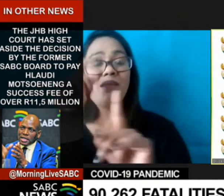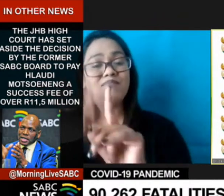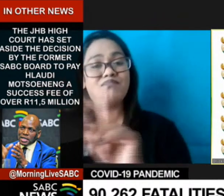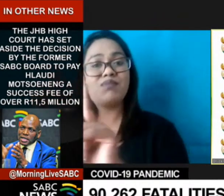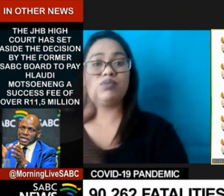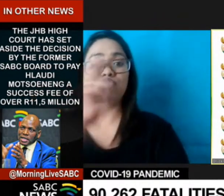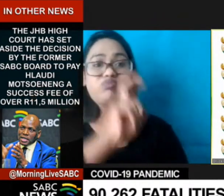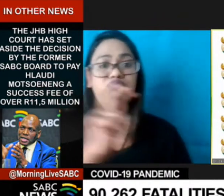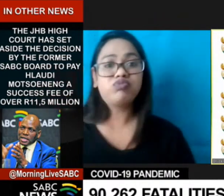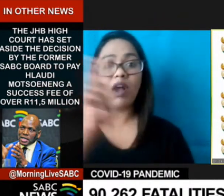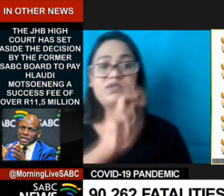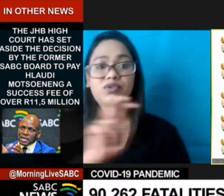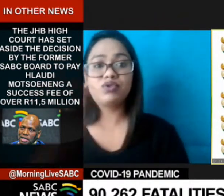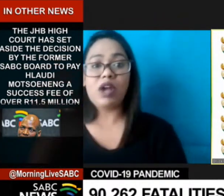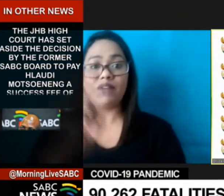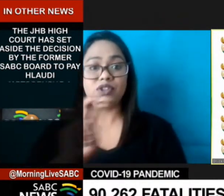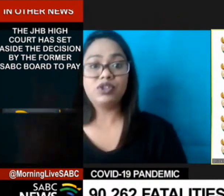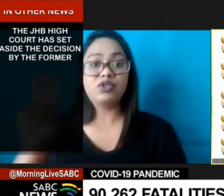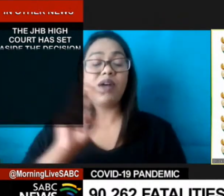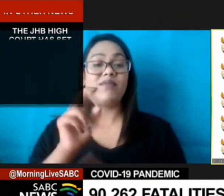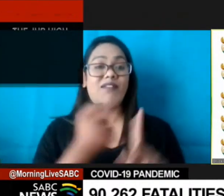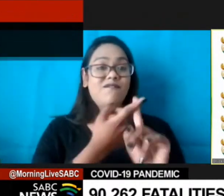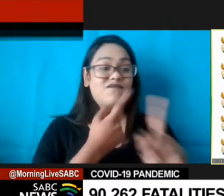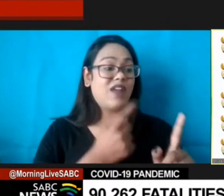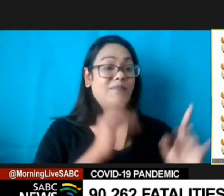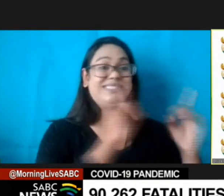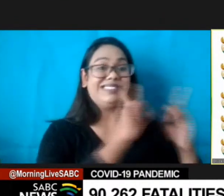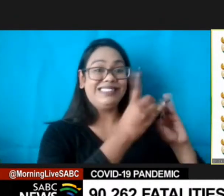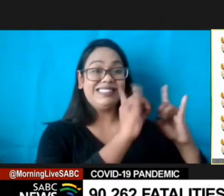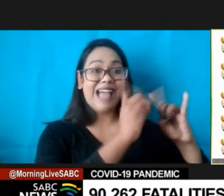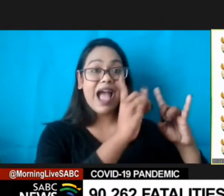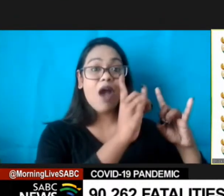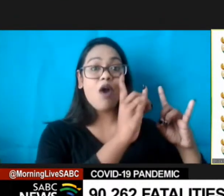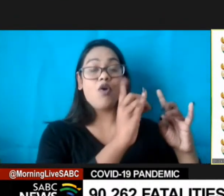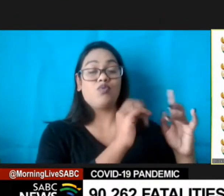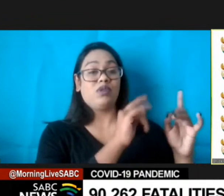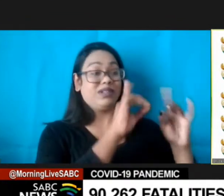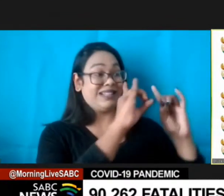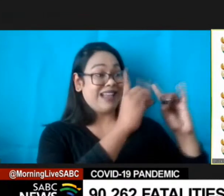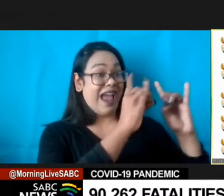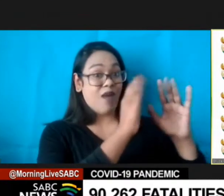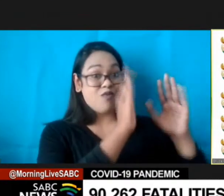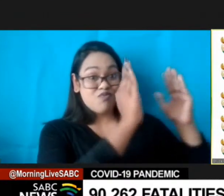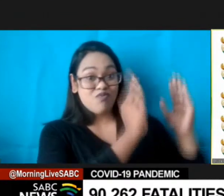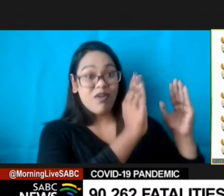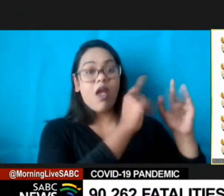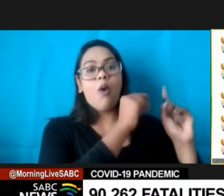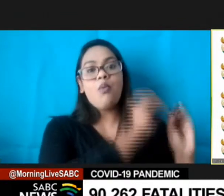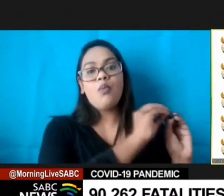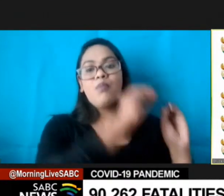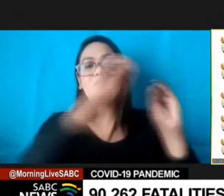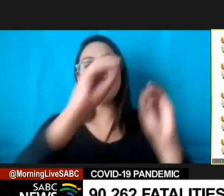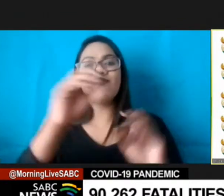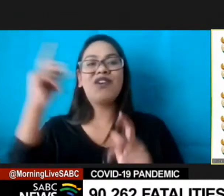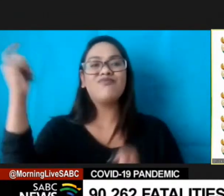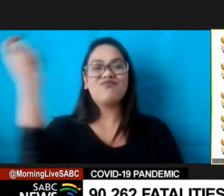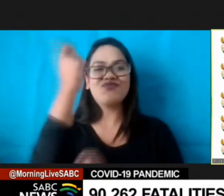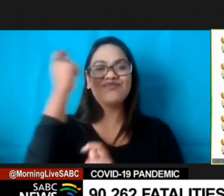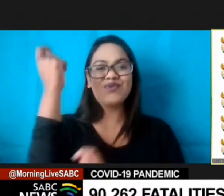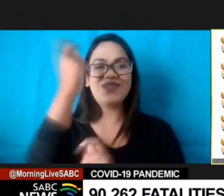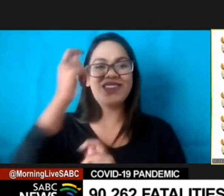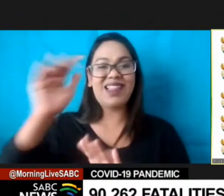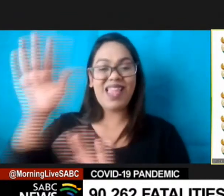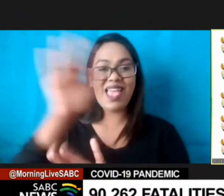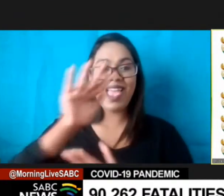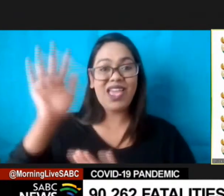in the cities to our rural places and holiday destinations. We will be celebrating Christmas and New Year